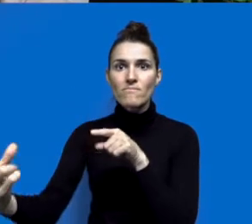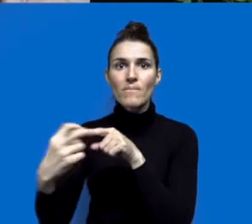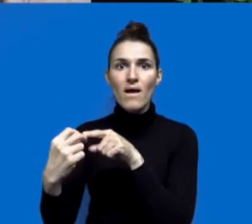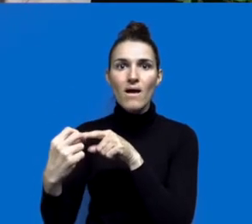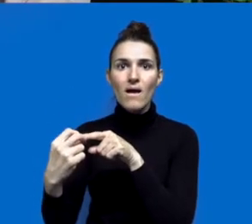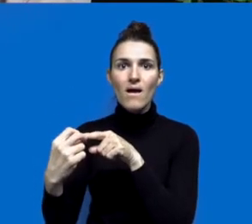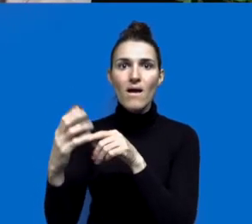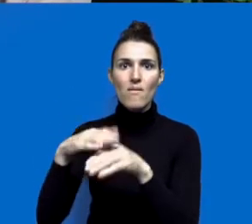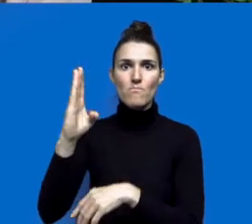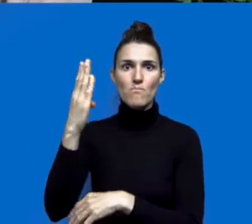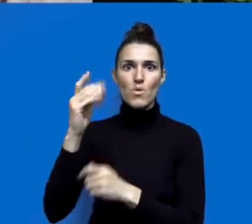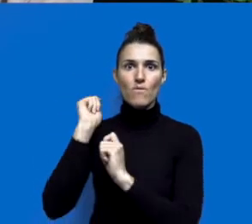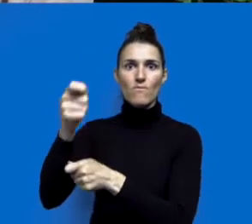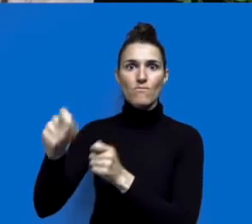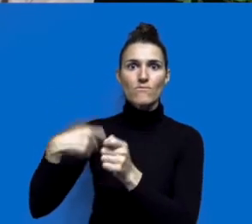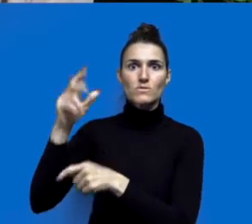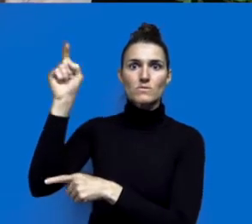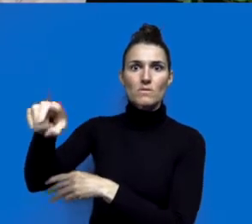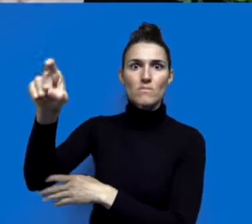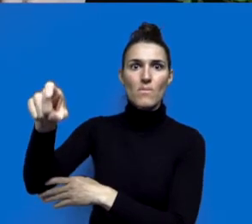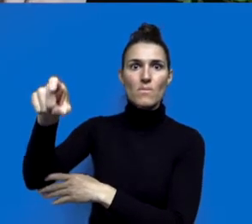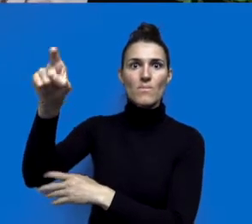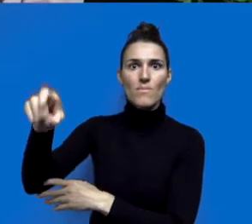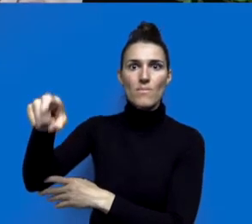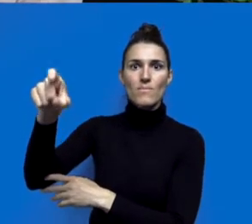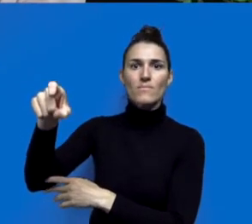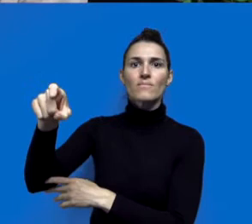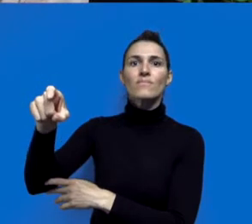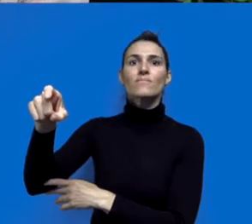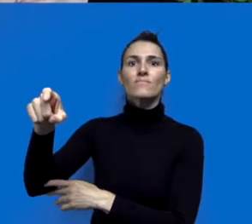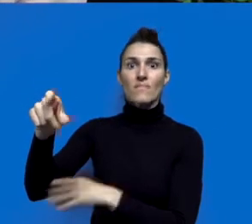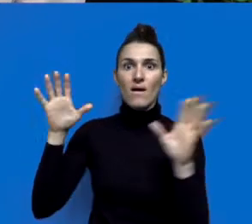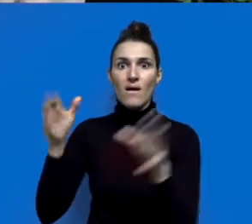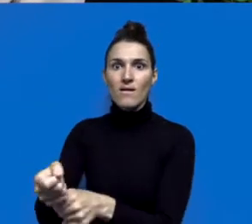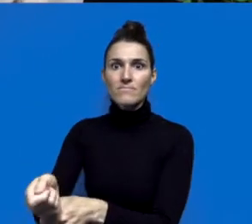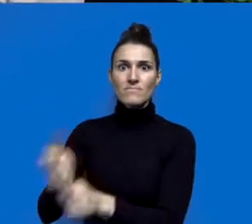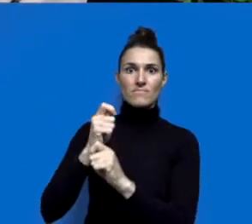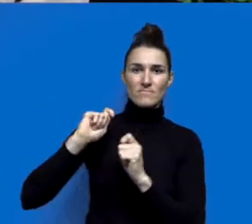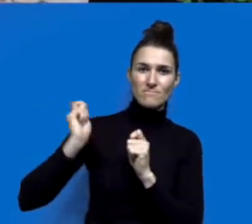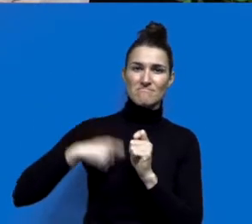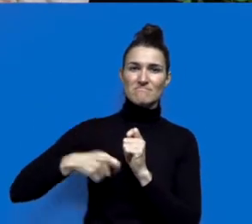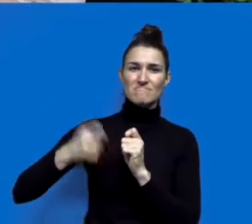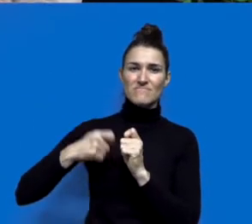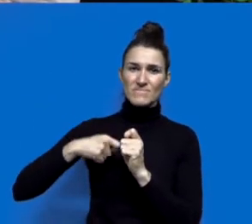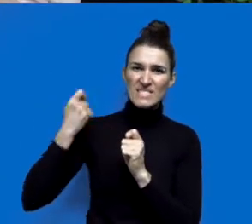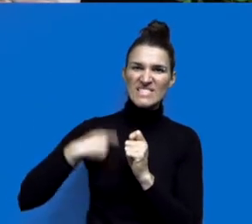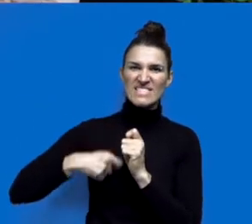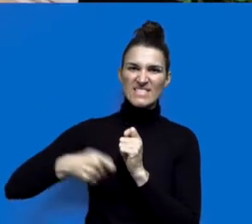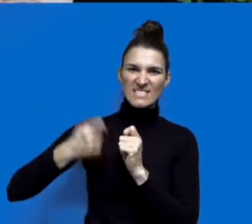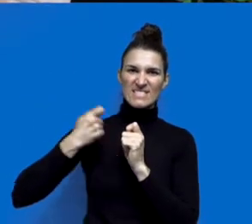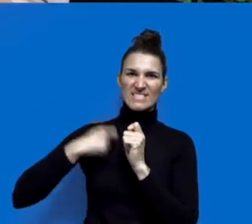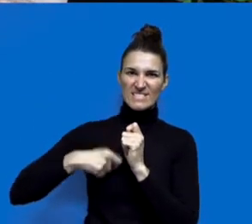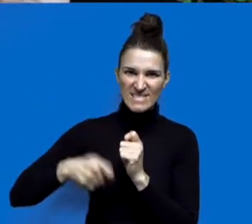blue fishing rod. Wiggle, wiggle, wiggle, wiggle, wiggle. And so she'd reel. Let me see you reeling. She'd reel, and she'd reel, and she'd